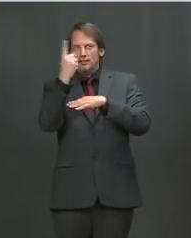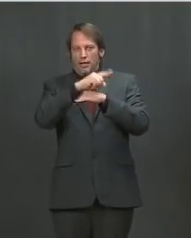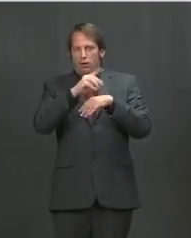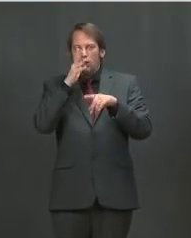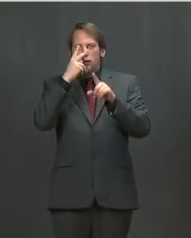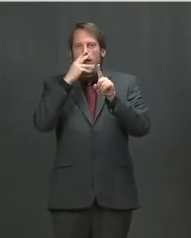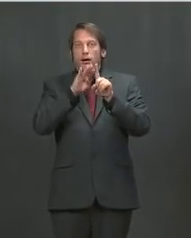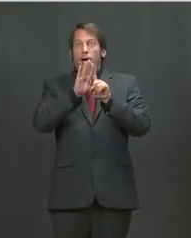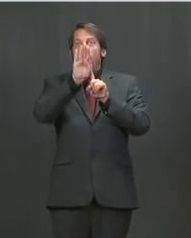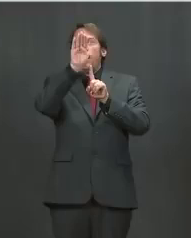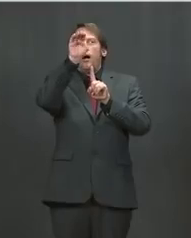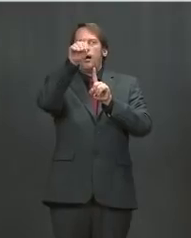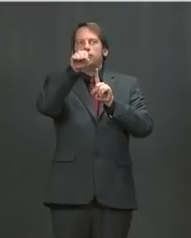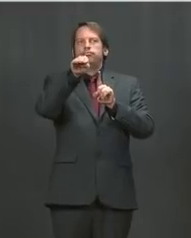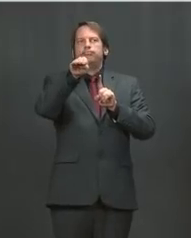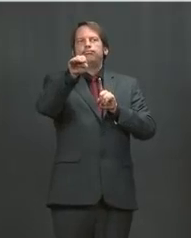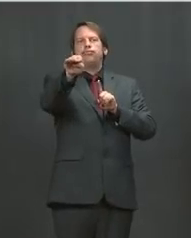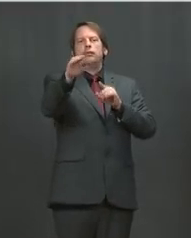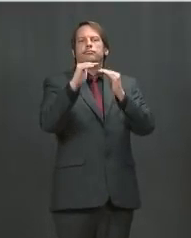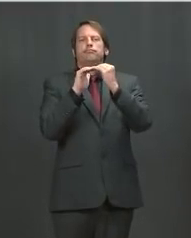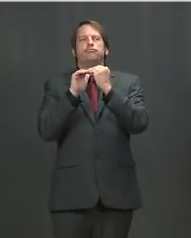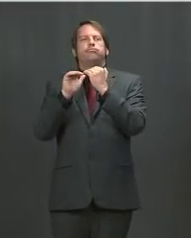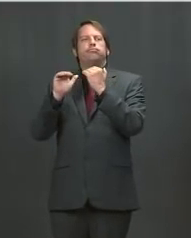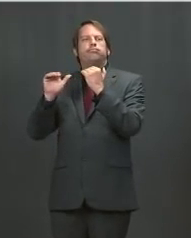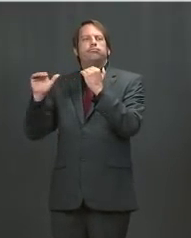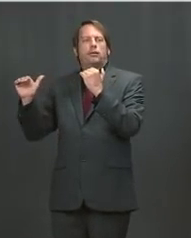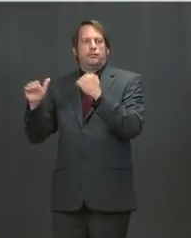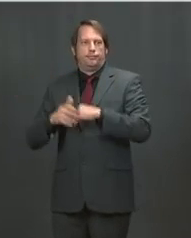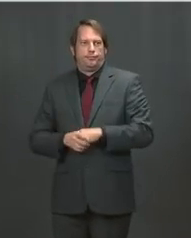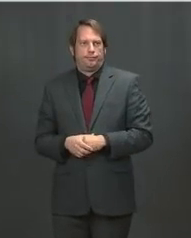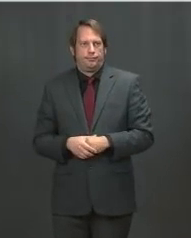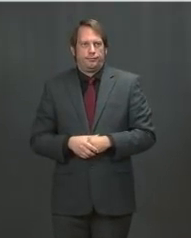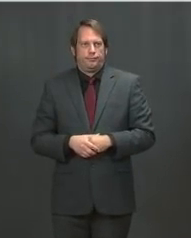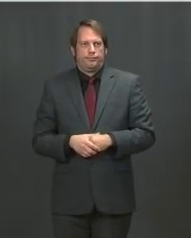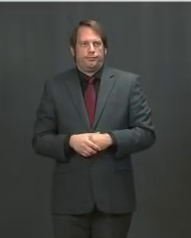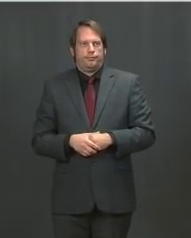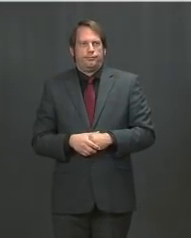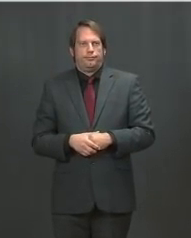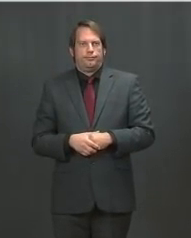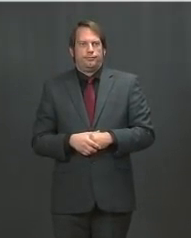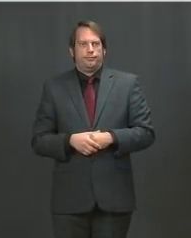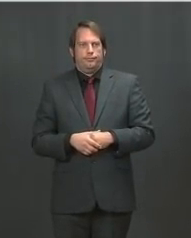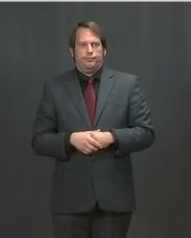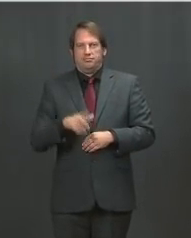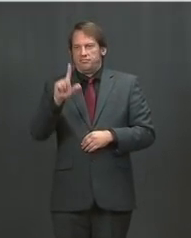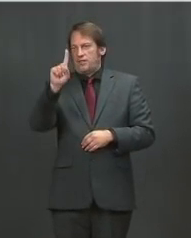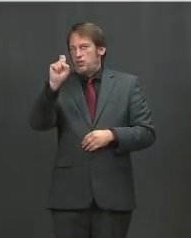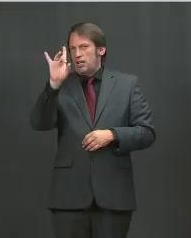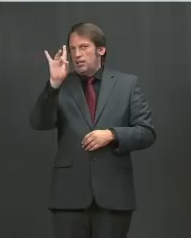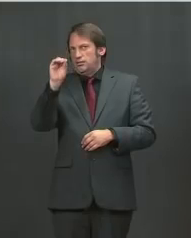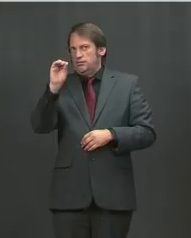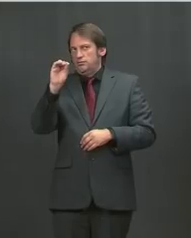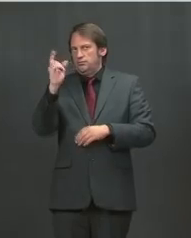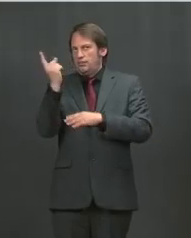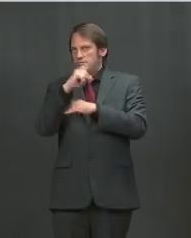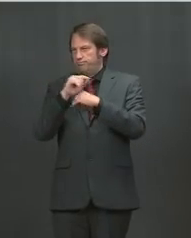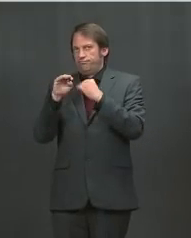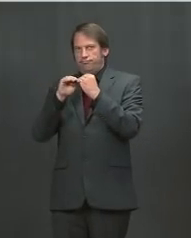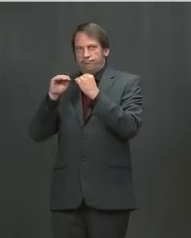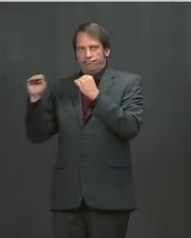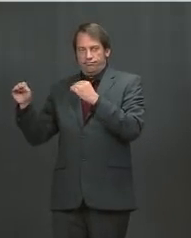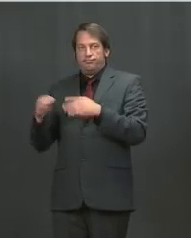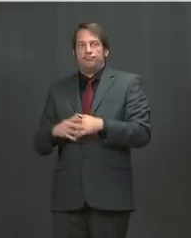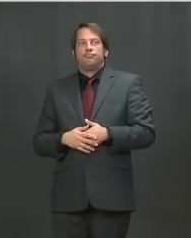maintained out to beyond 180 days. Next slide. Let's look now at the